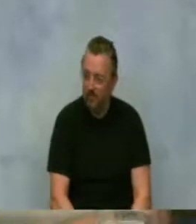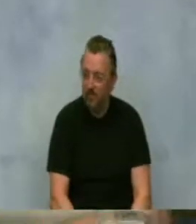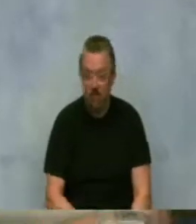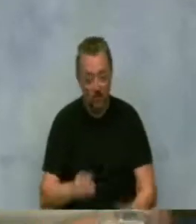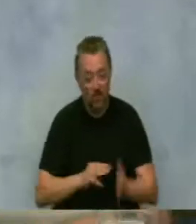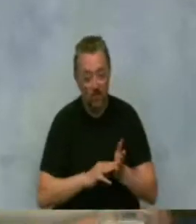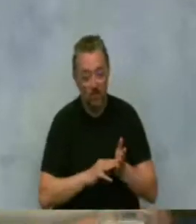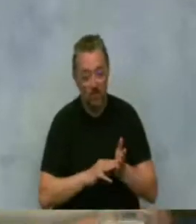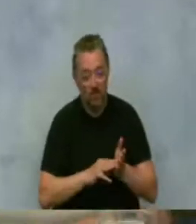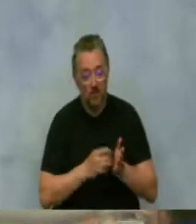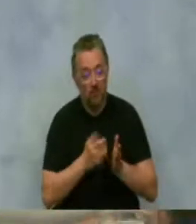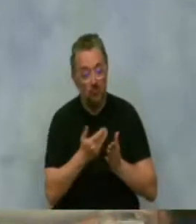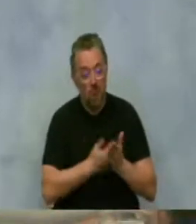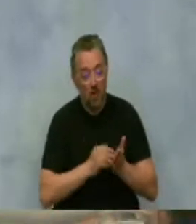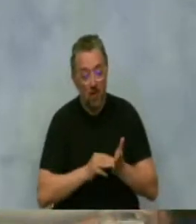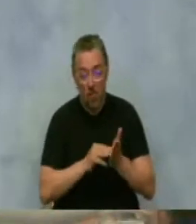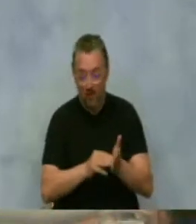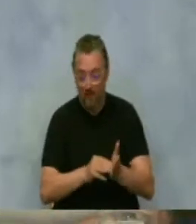report.